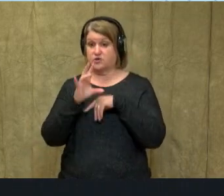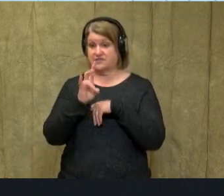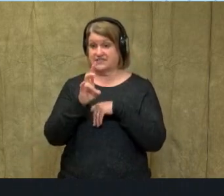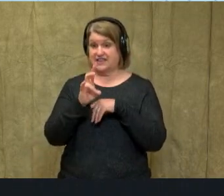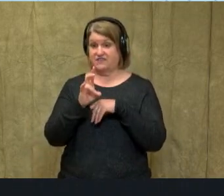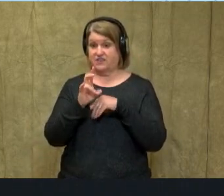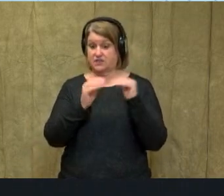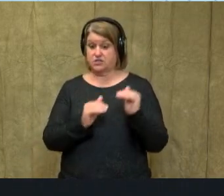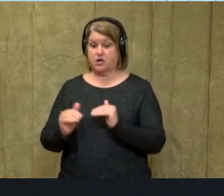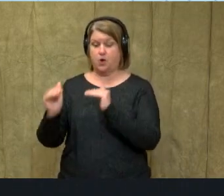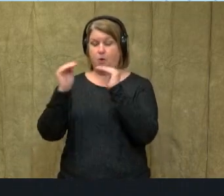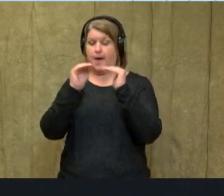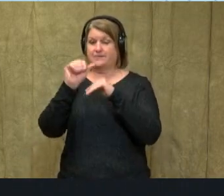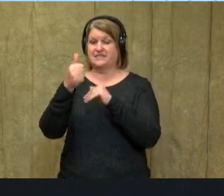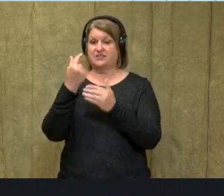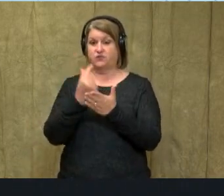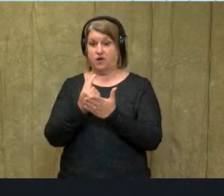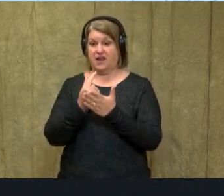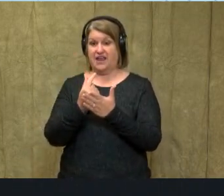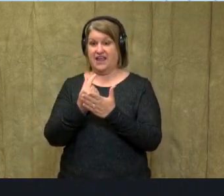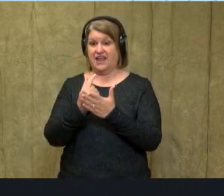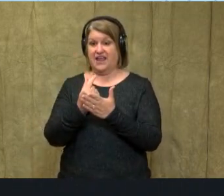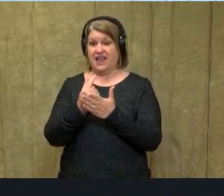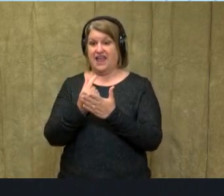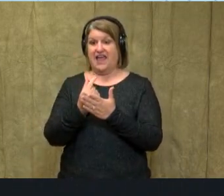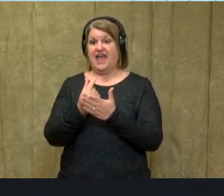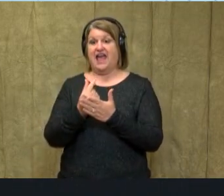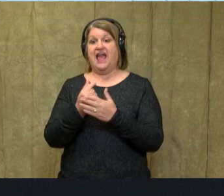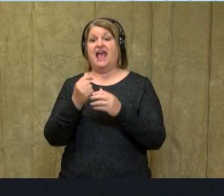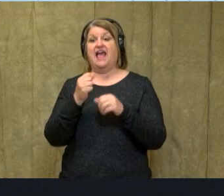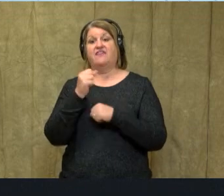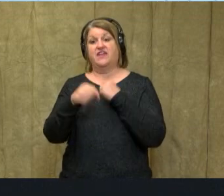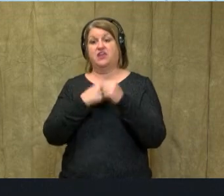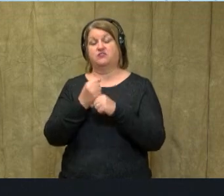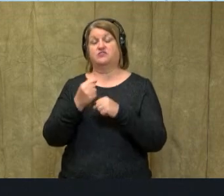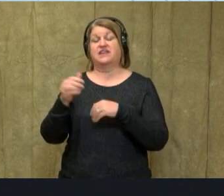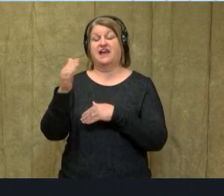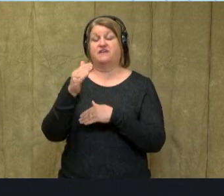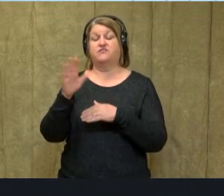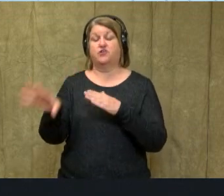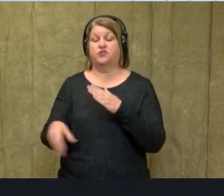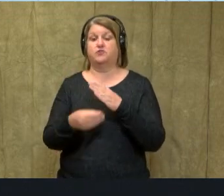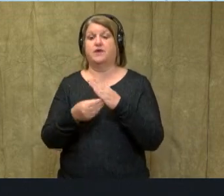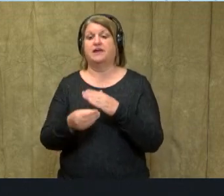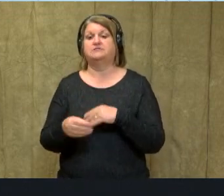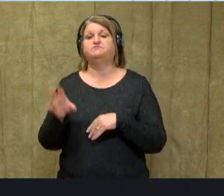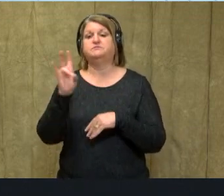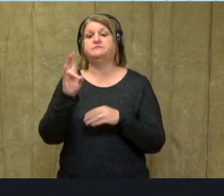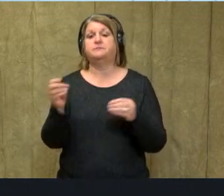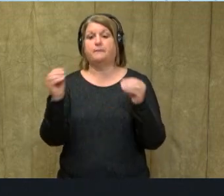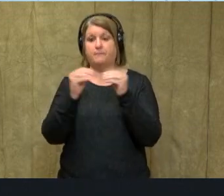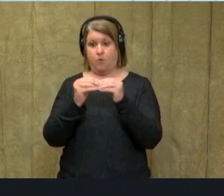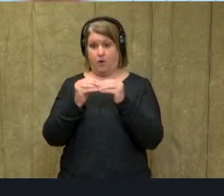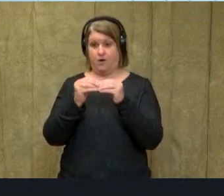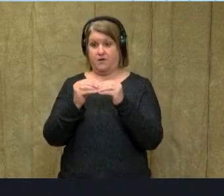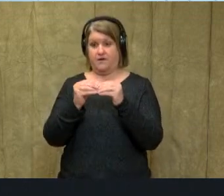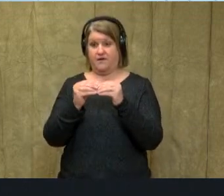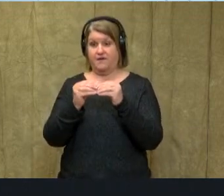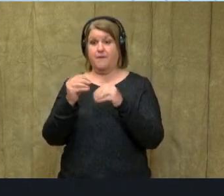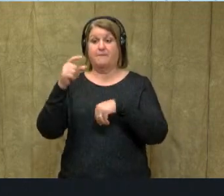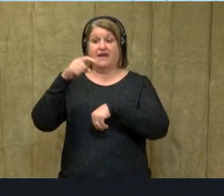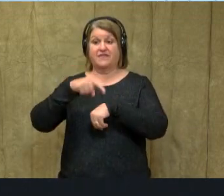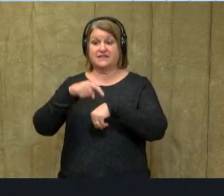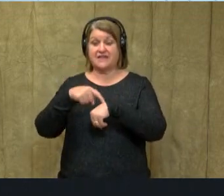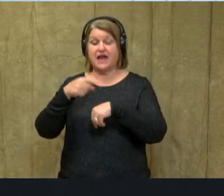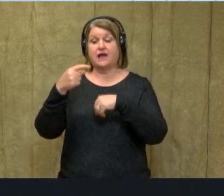grade, and then every year after you're adding 7 more, a minimum of 7, to get to the next grade level, so that by the time you finish